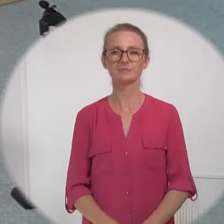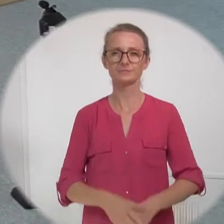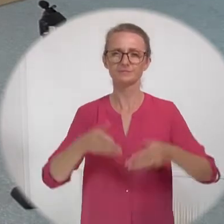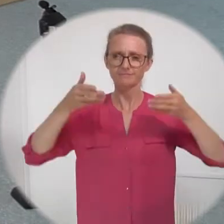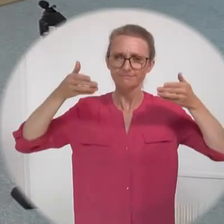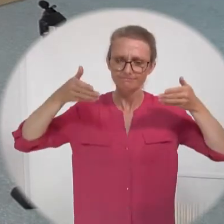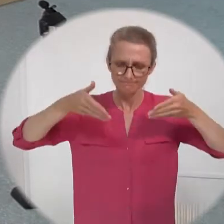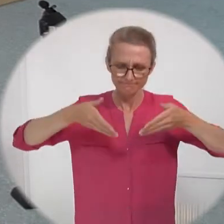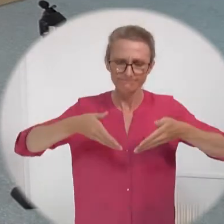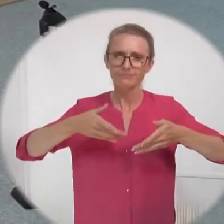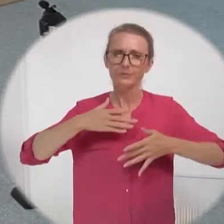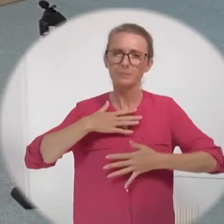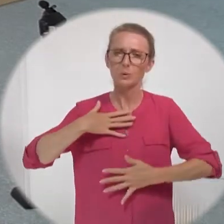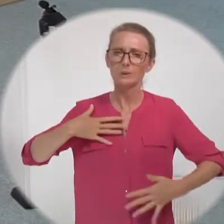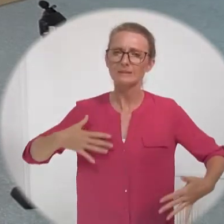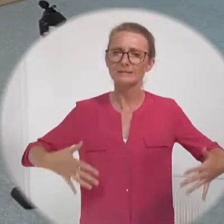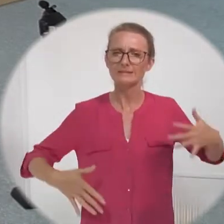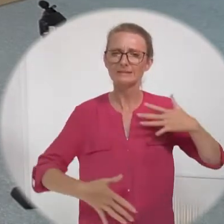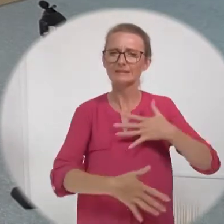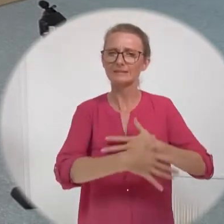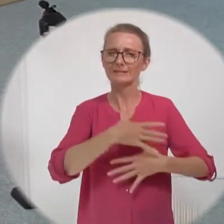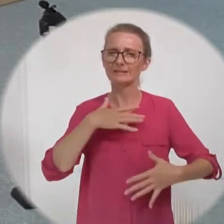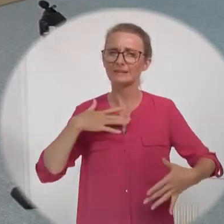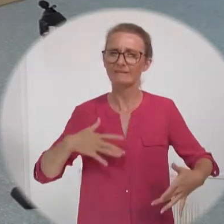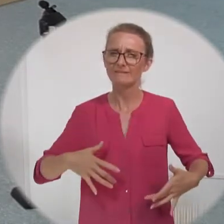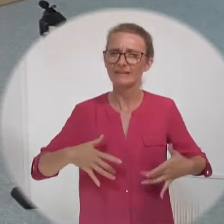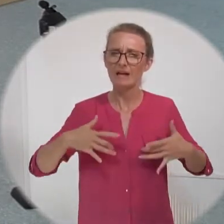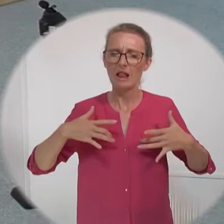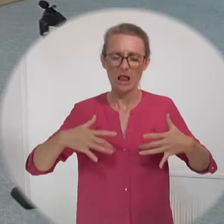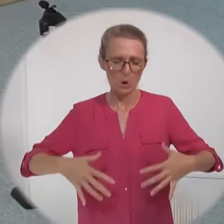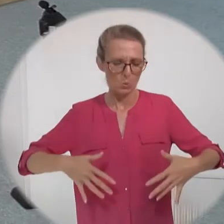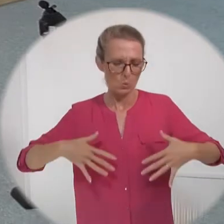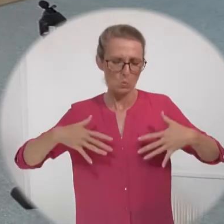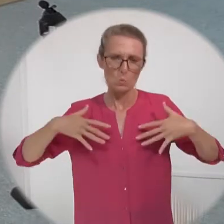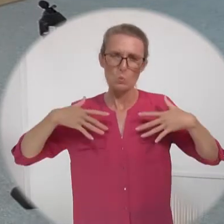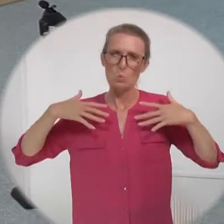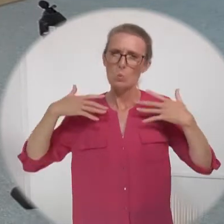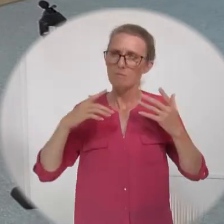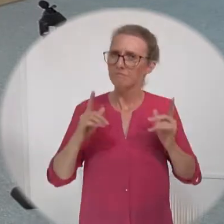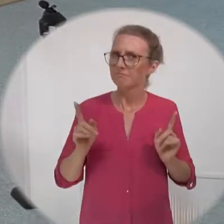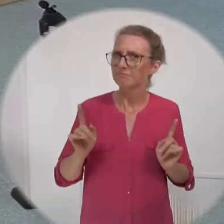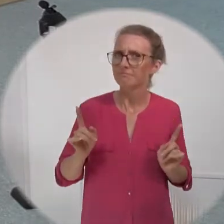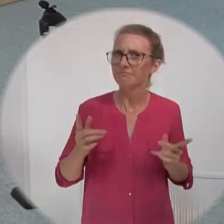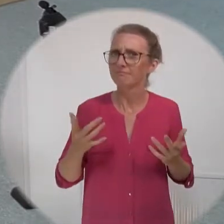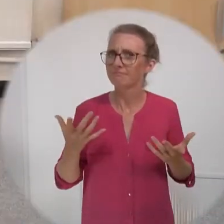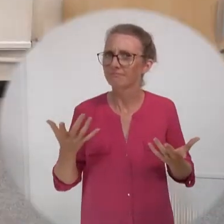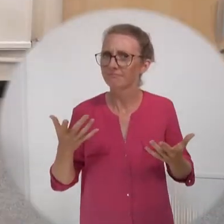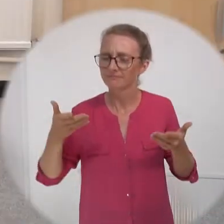your body. And and